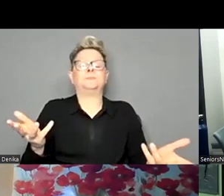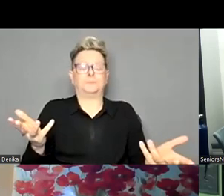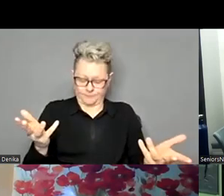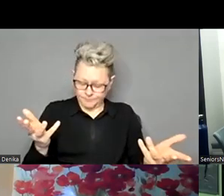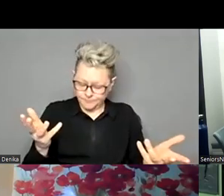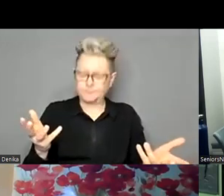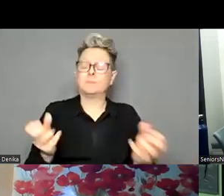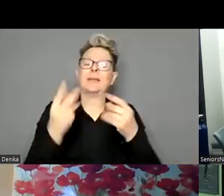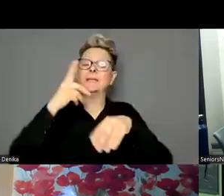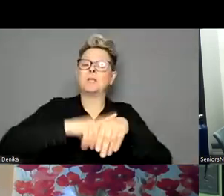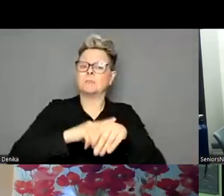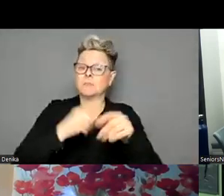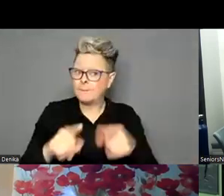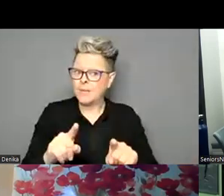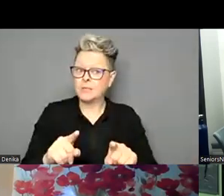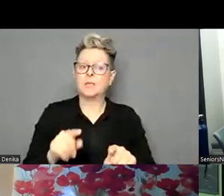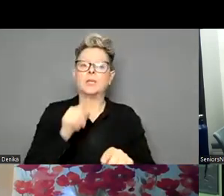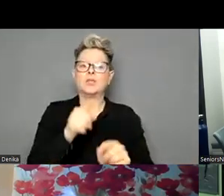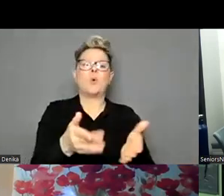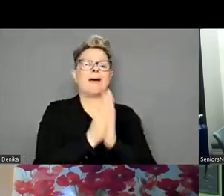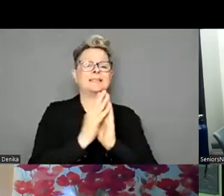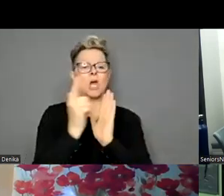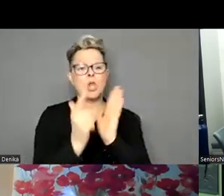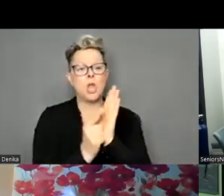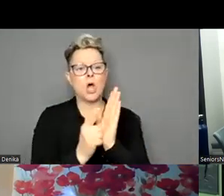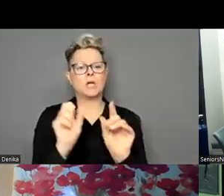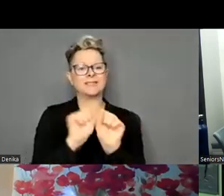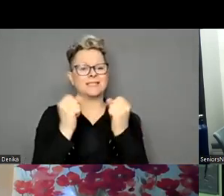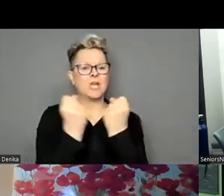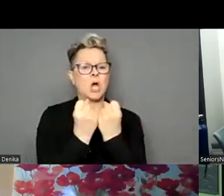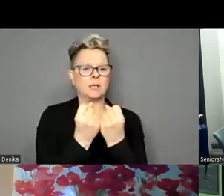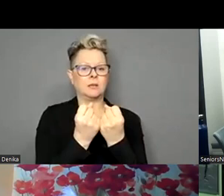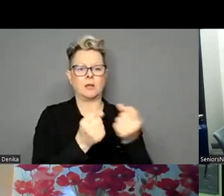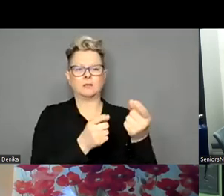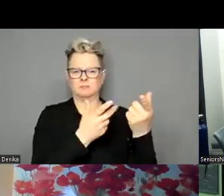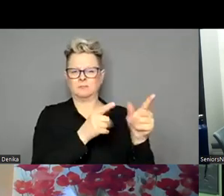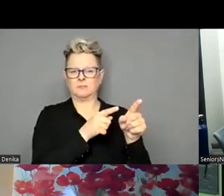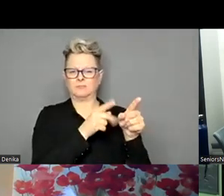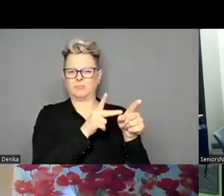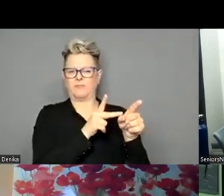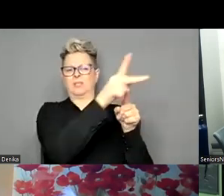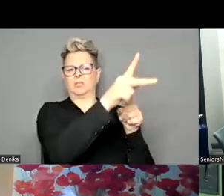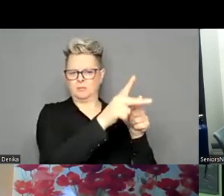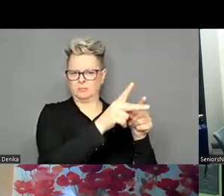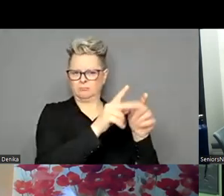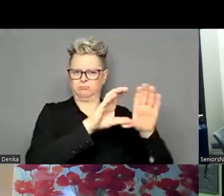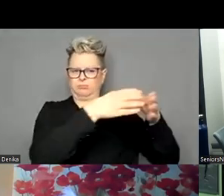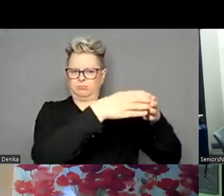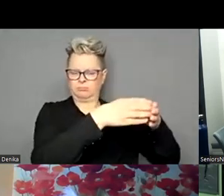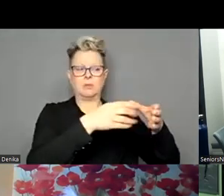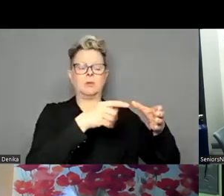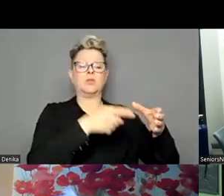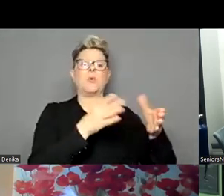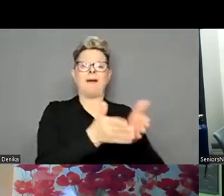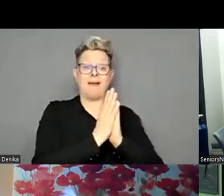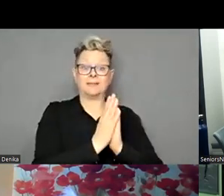oftentimes you can actually ask the Law Society, which is the professional body that regulates lawyers, to conduct a search for a will. So they'll send out an email